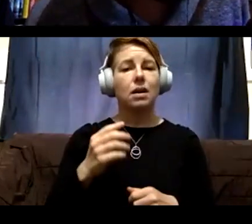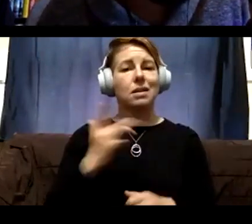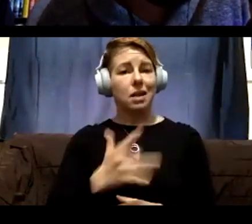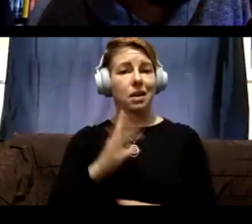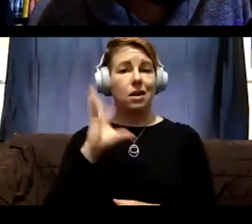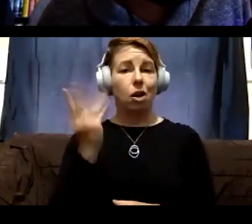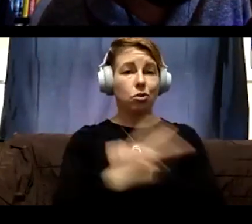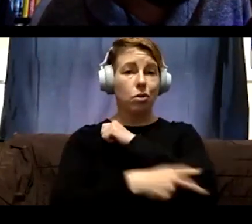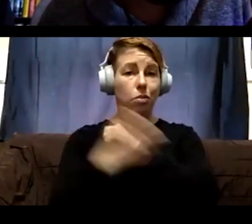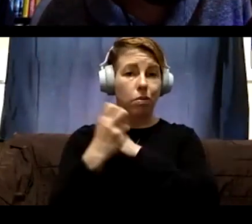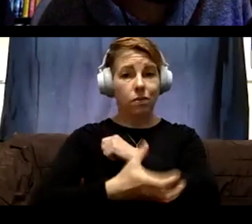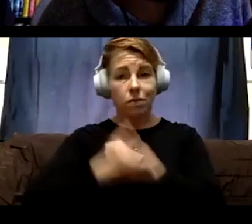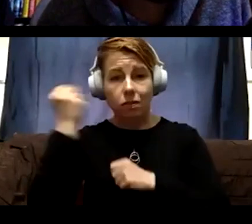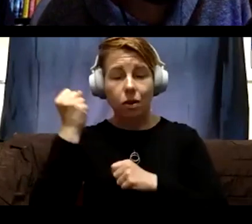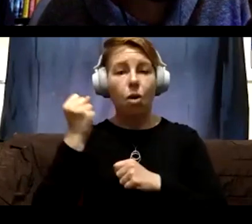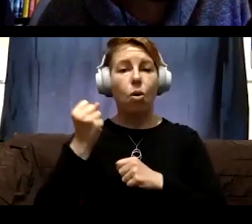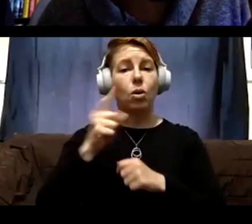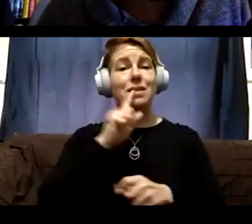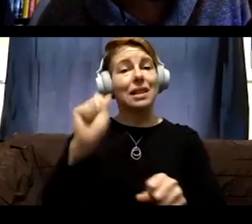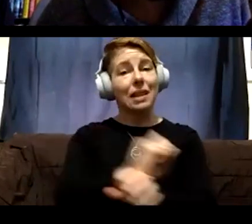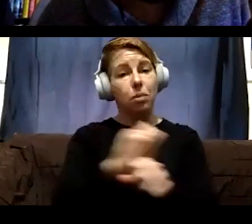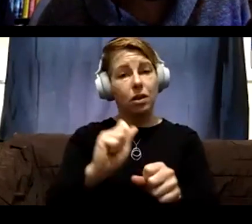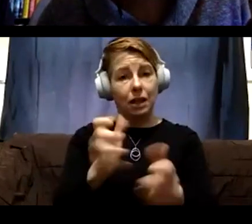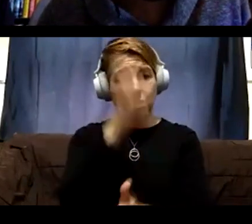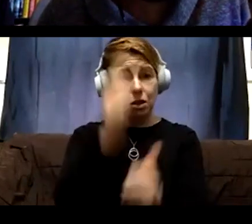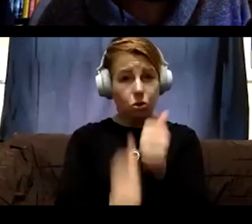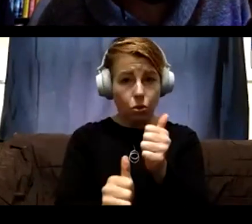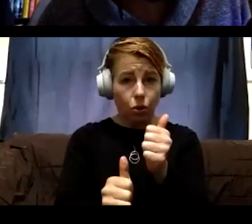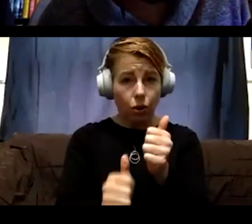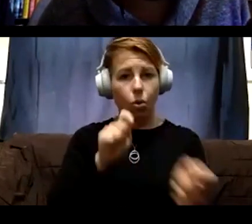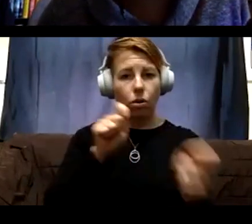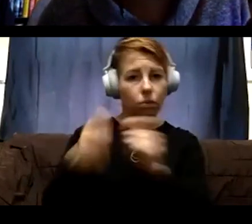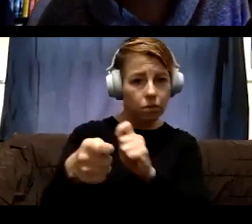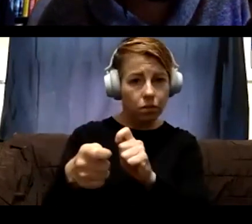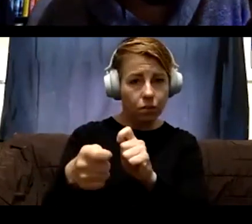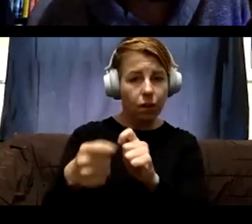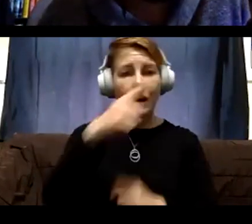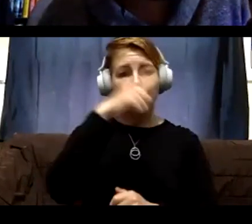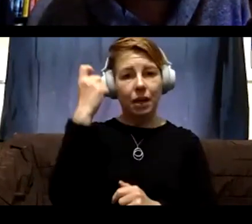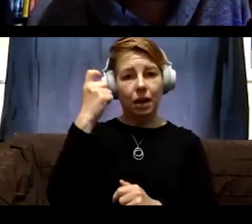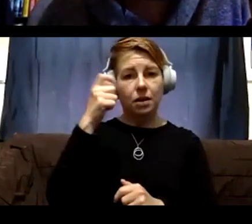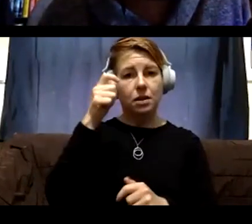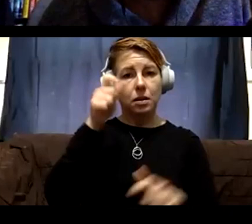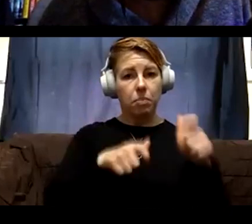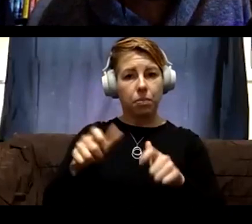deliberately destroyed or altered by colonization, in a lingering kind of cultural